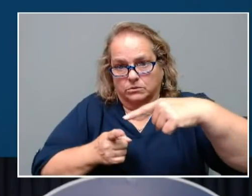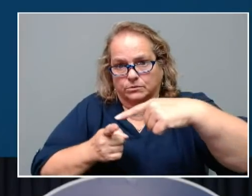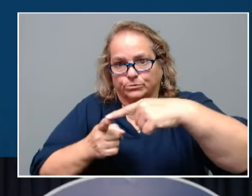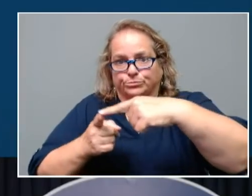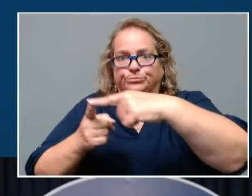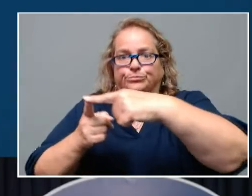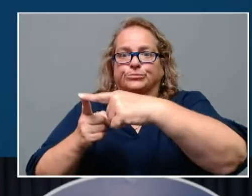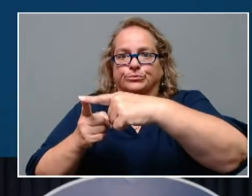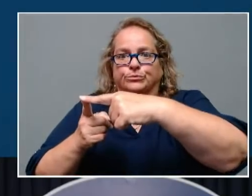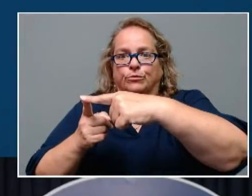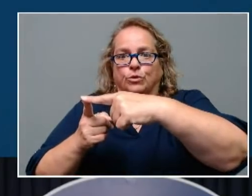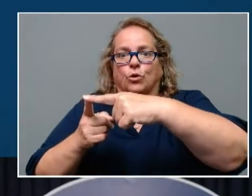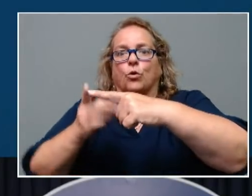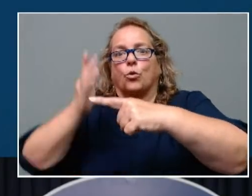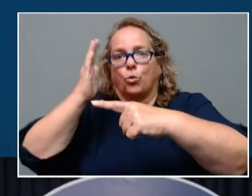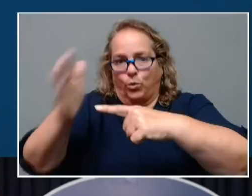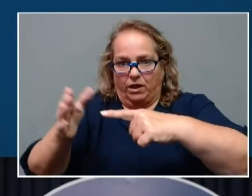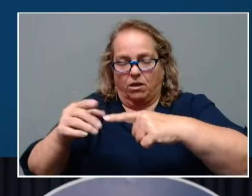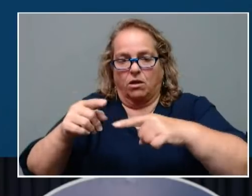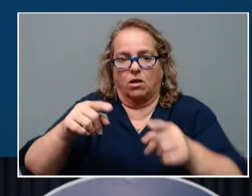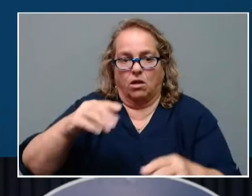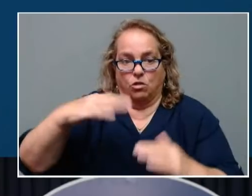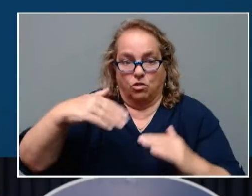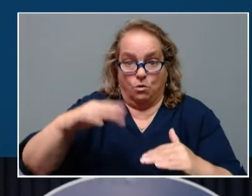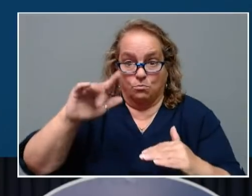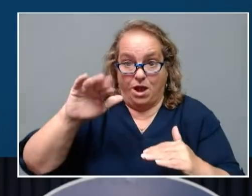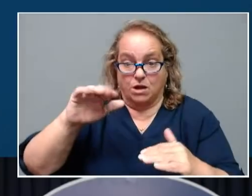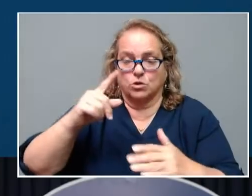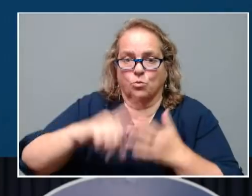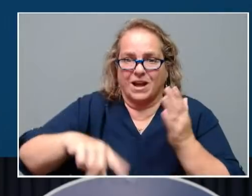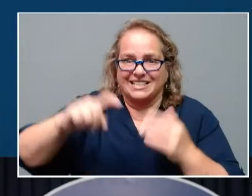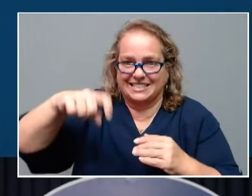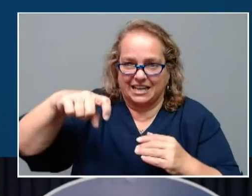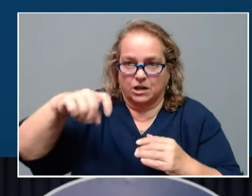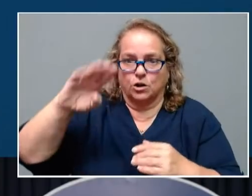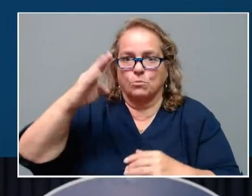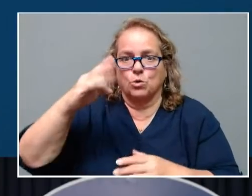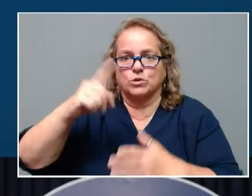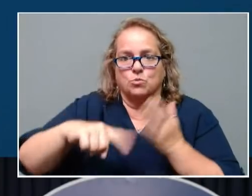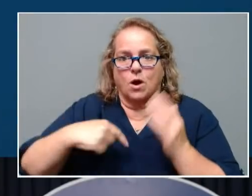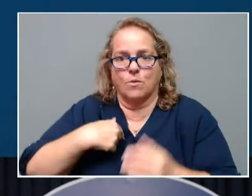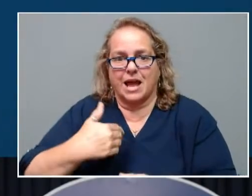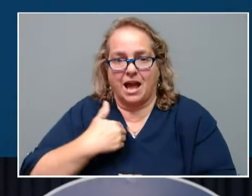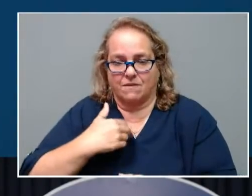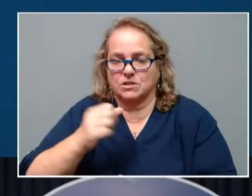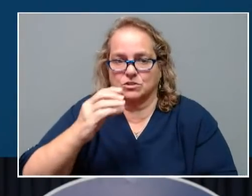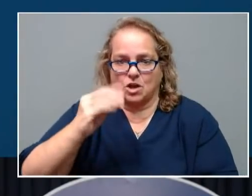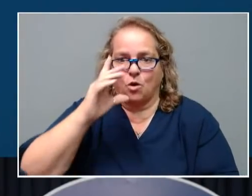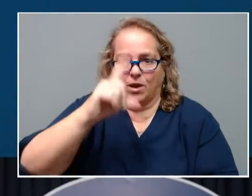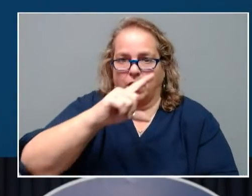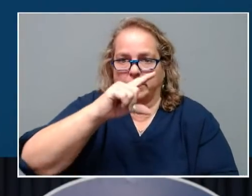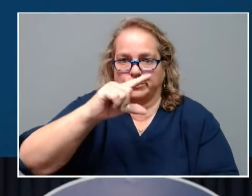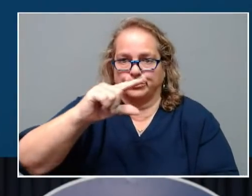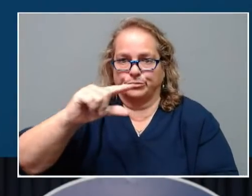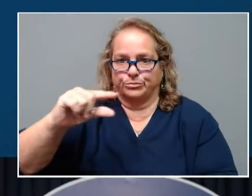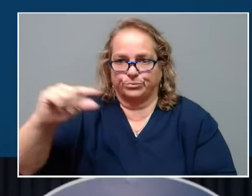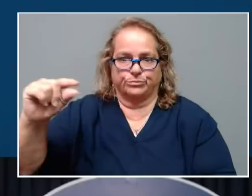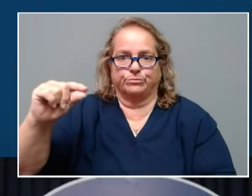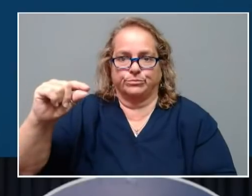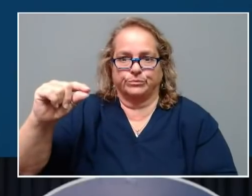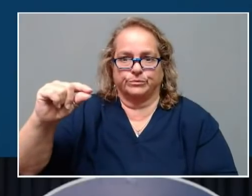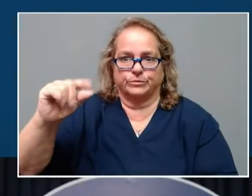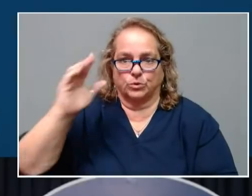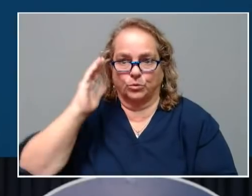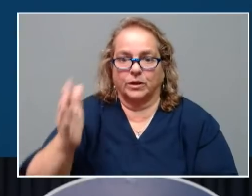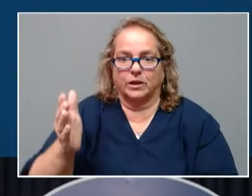the bottom line, and they will be the same. Meaning, if you think about 5,000 this week, if let's say it would jump